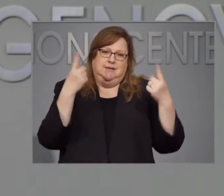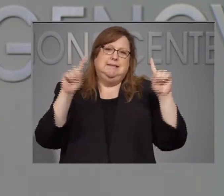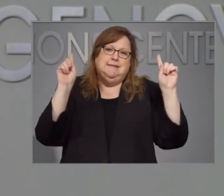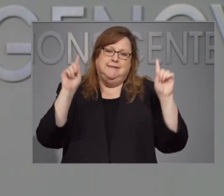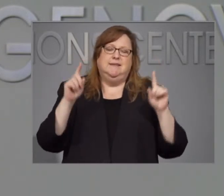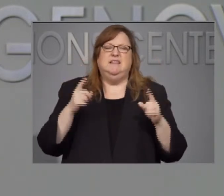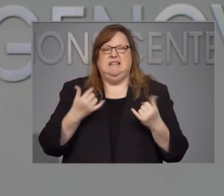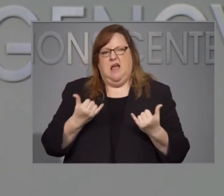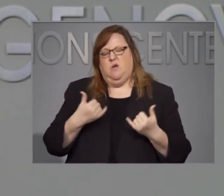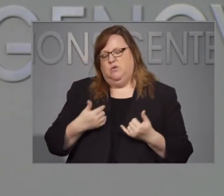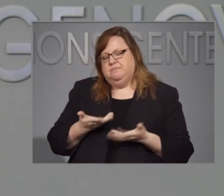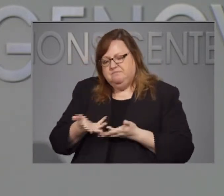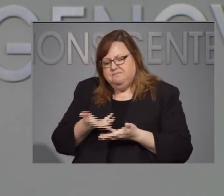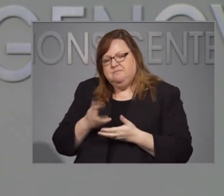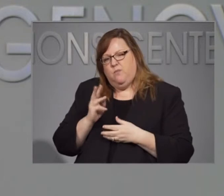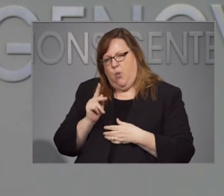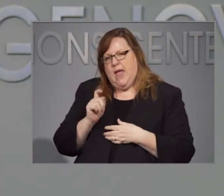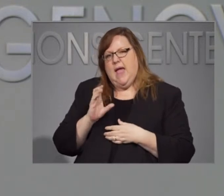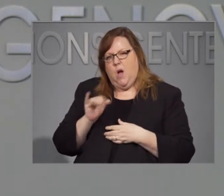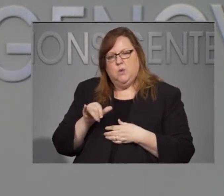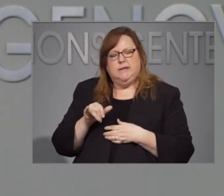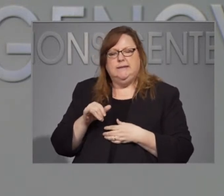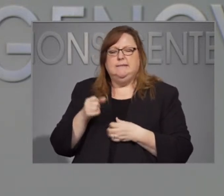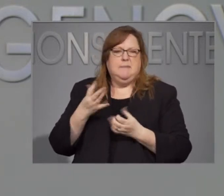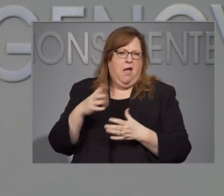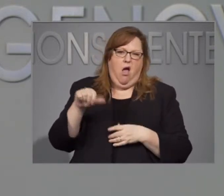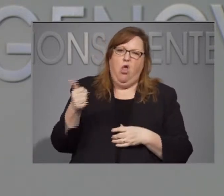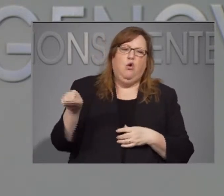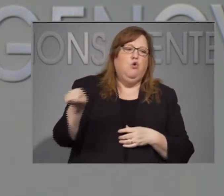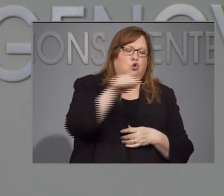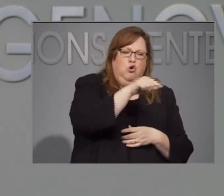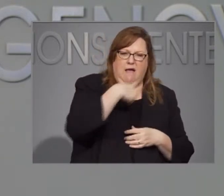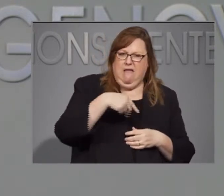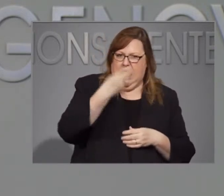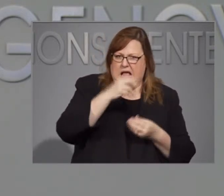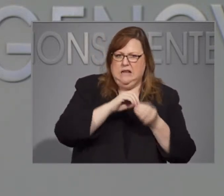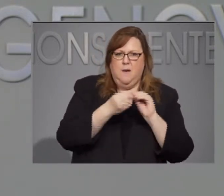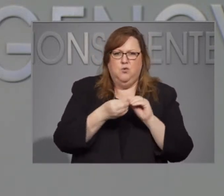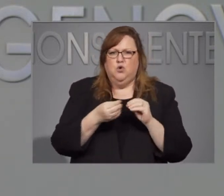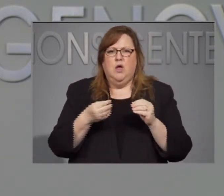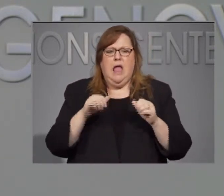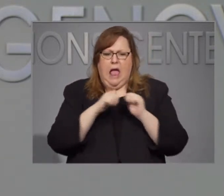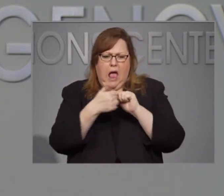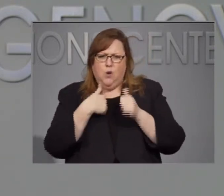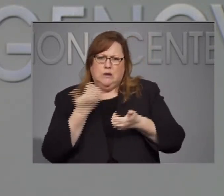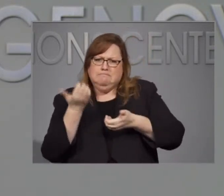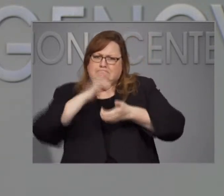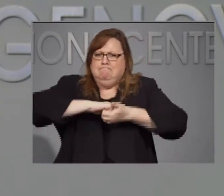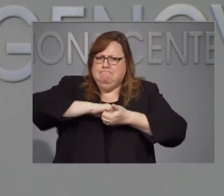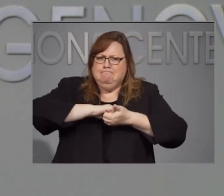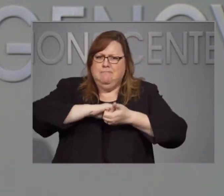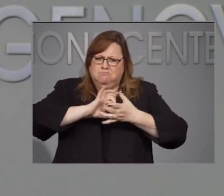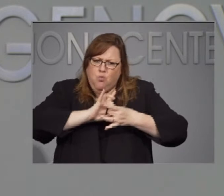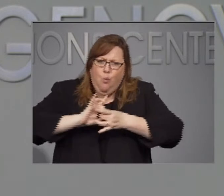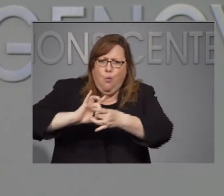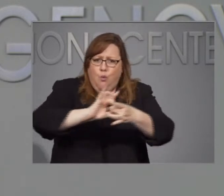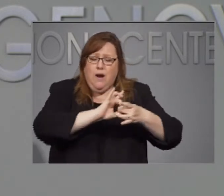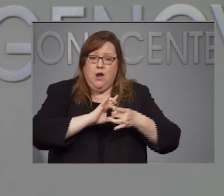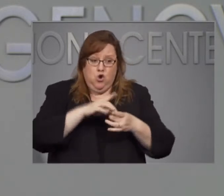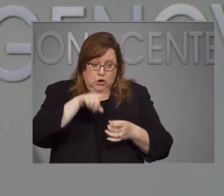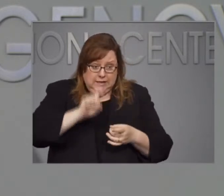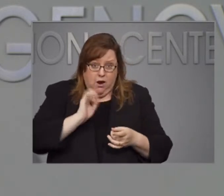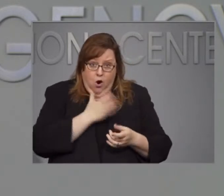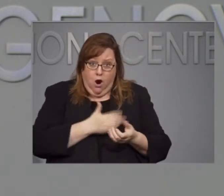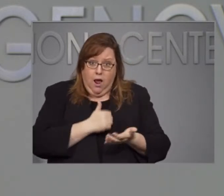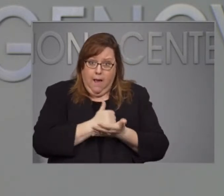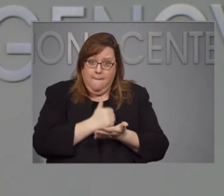Wake County and many others on how can we layer those together, try to be as coordinated as possible, and when resources are needed from the state, we want